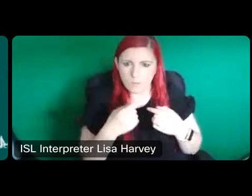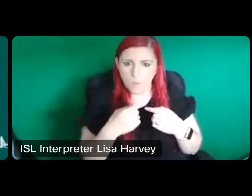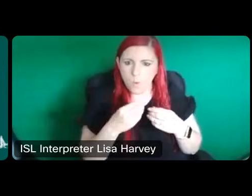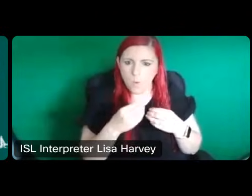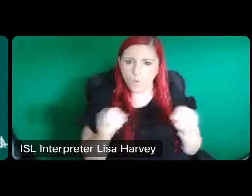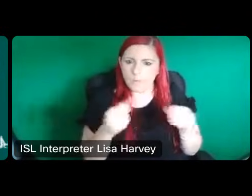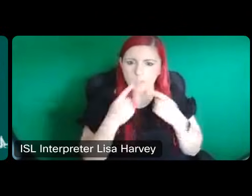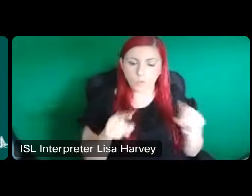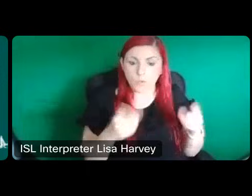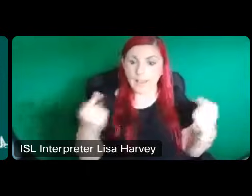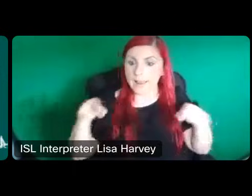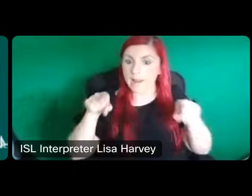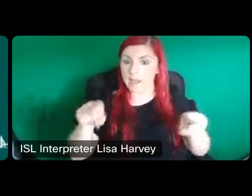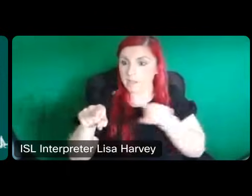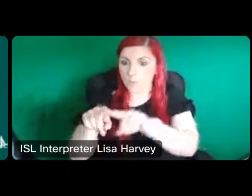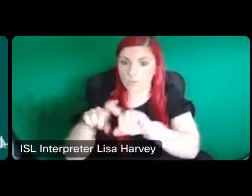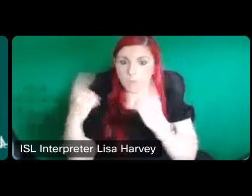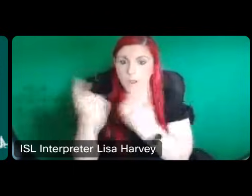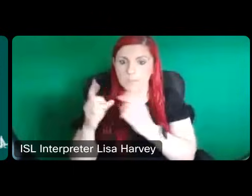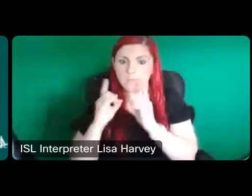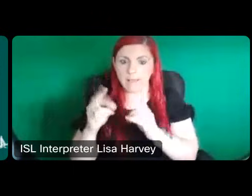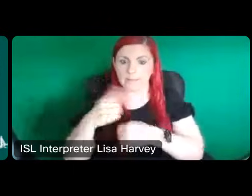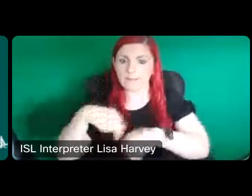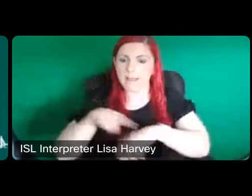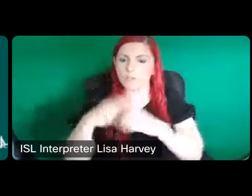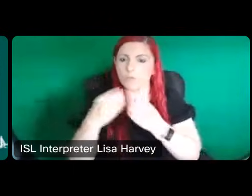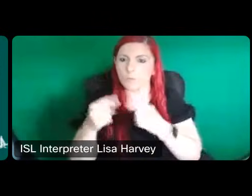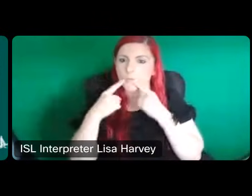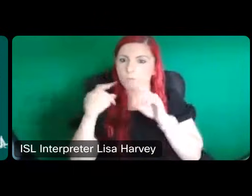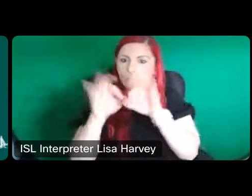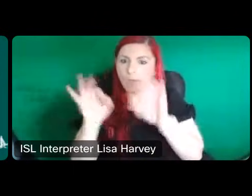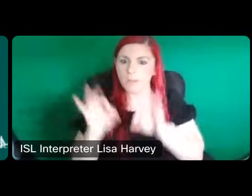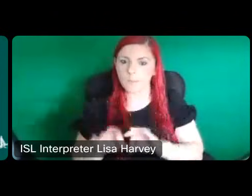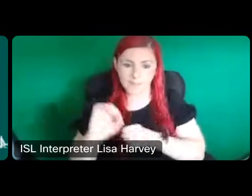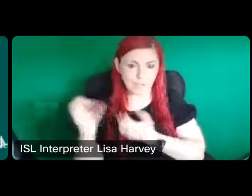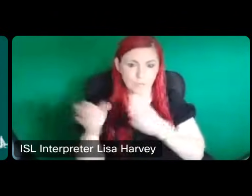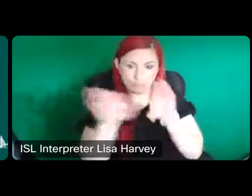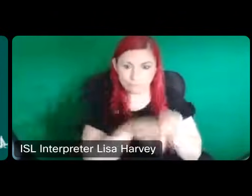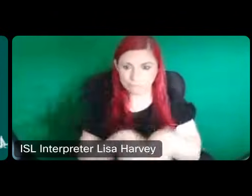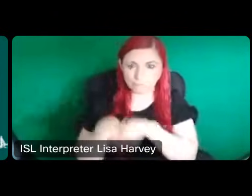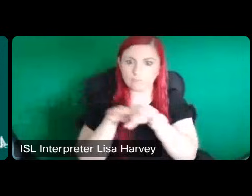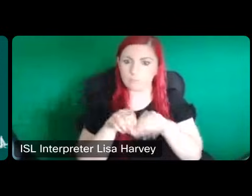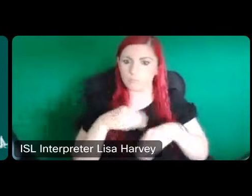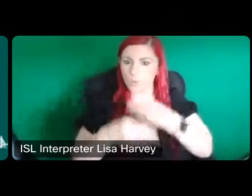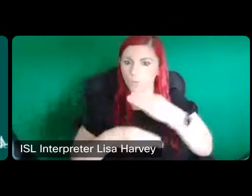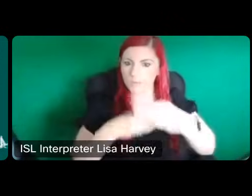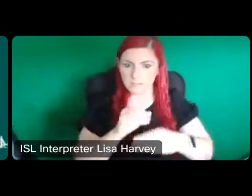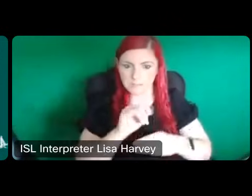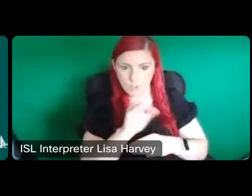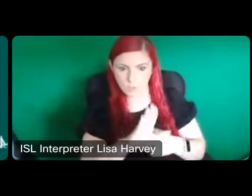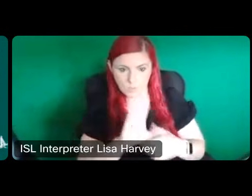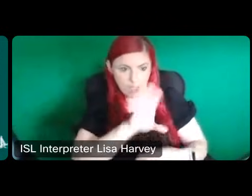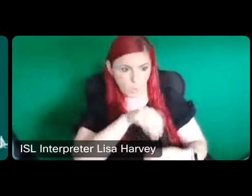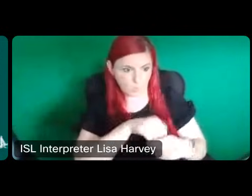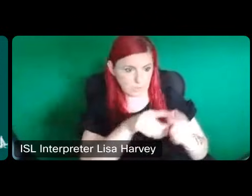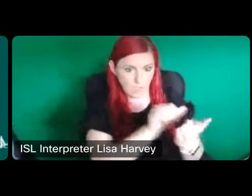Health National Open Disclosure Framework and introduces standardized processes and tools, including